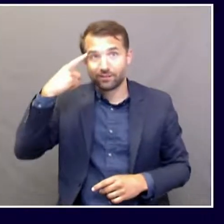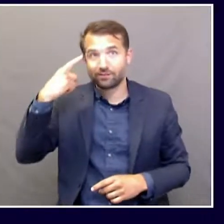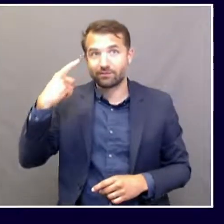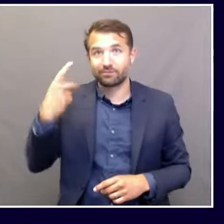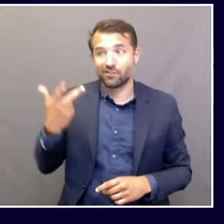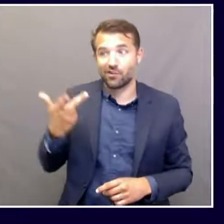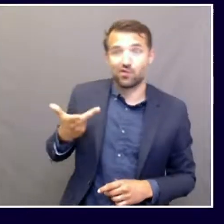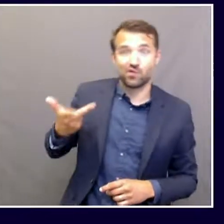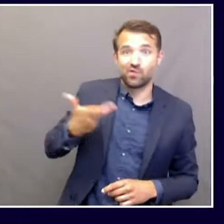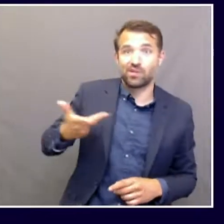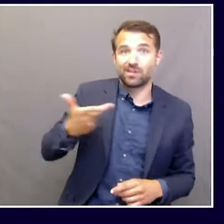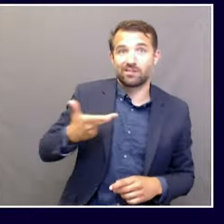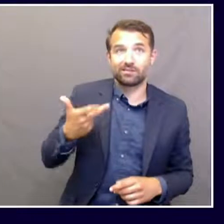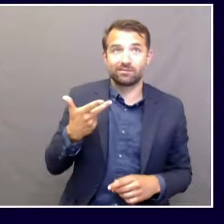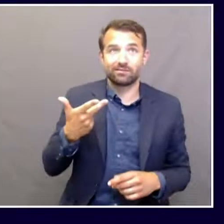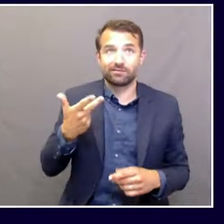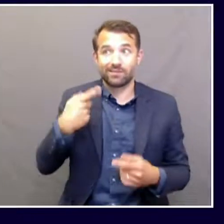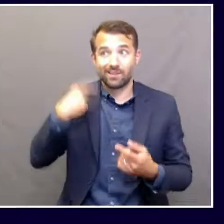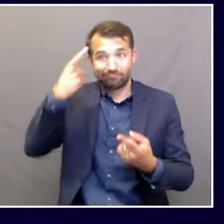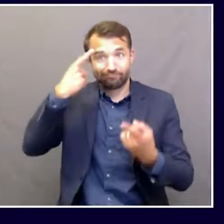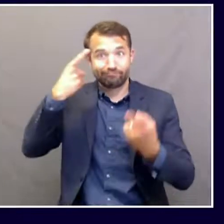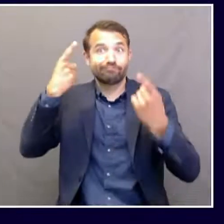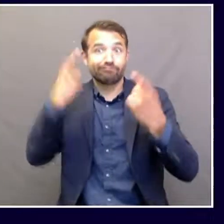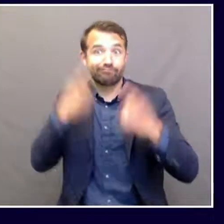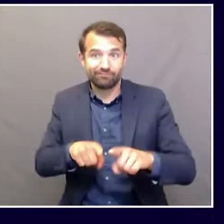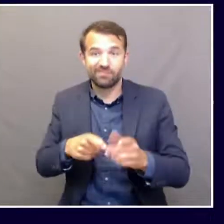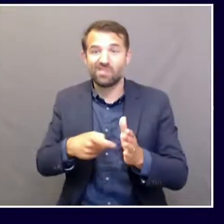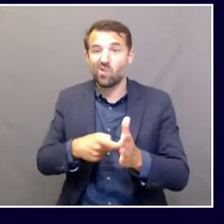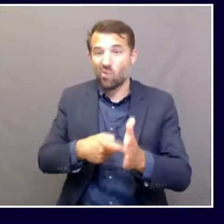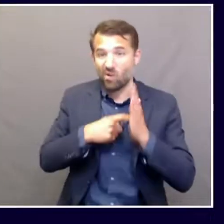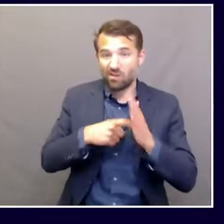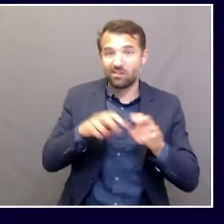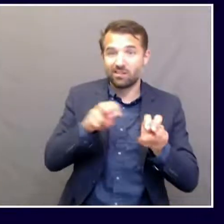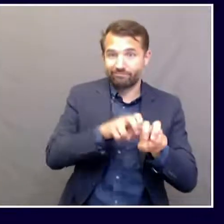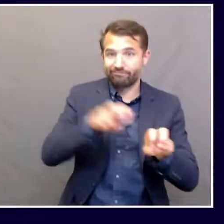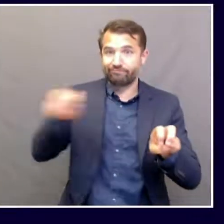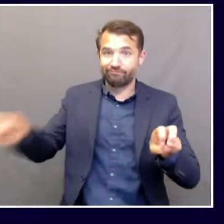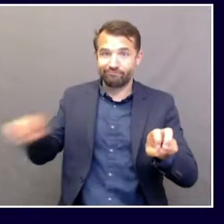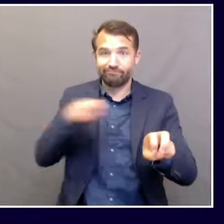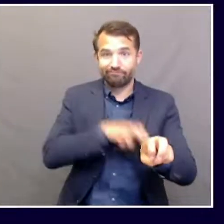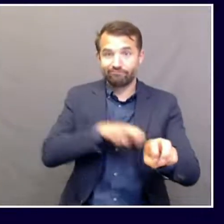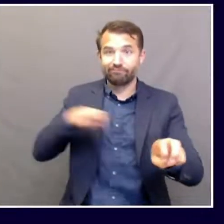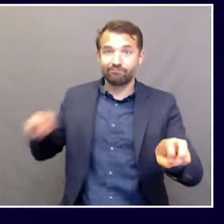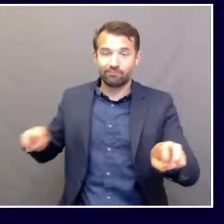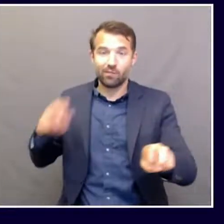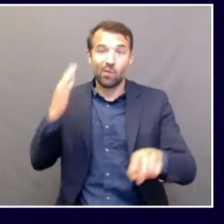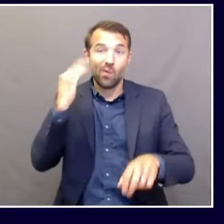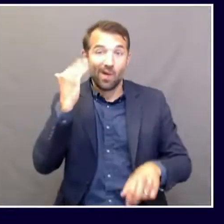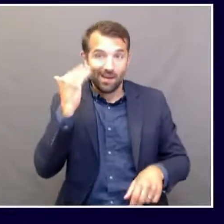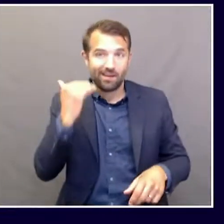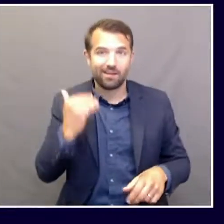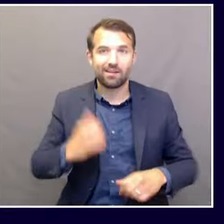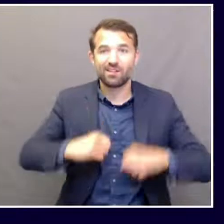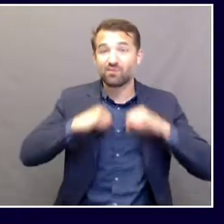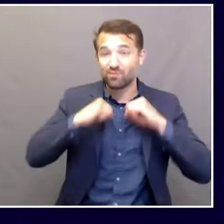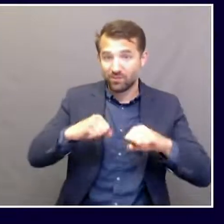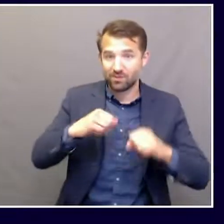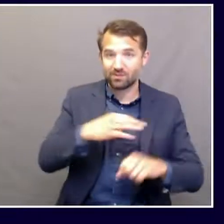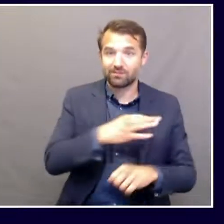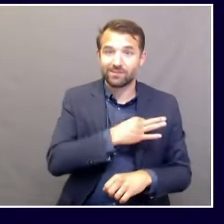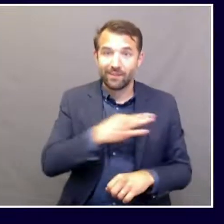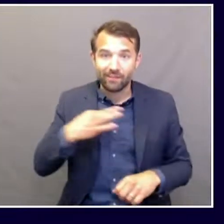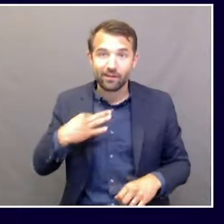distancing requirements for the previous school year as a means of protecting staff, teachers,